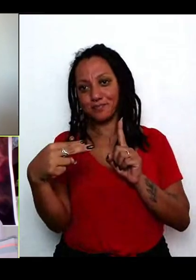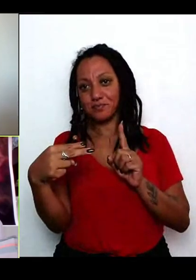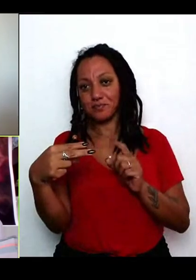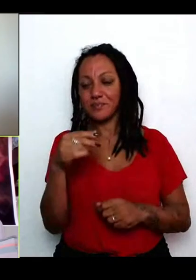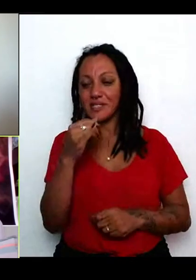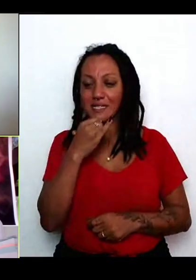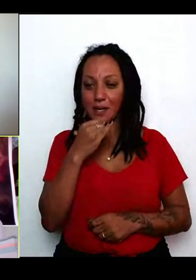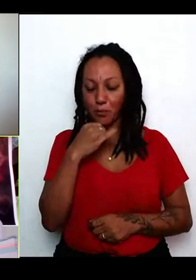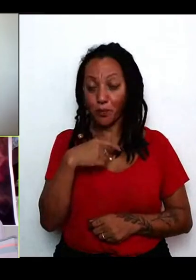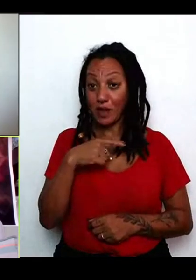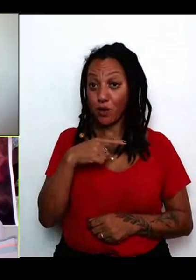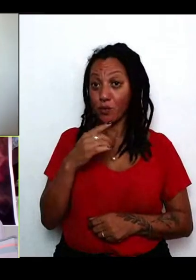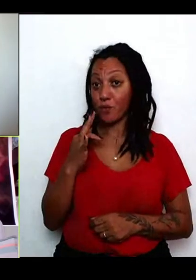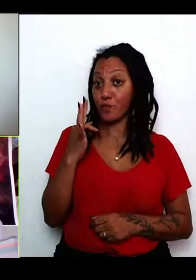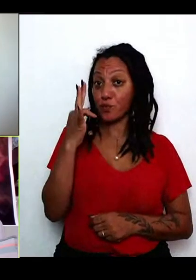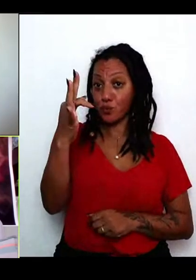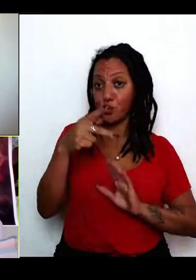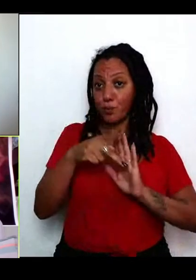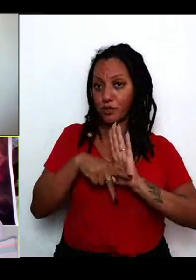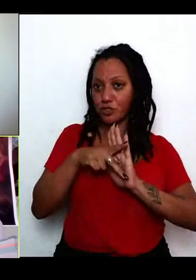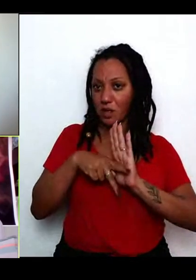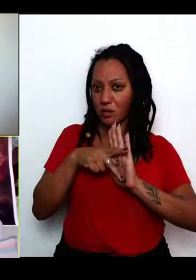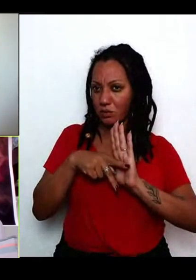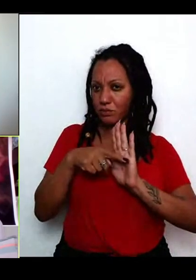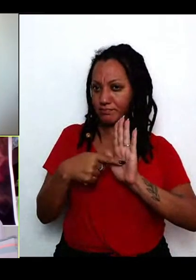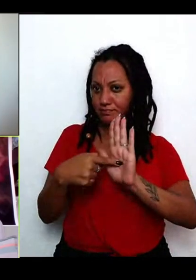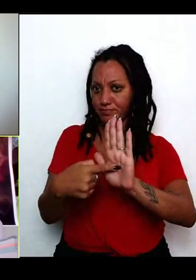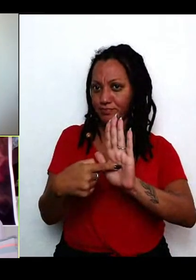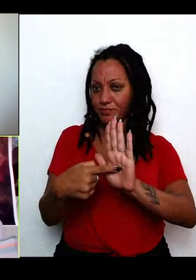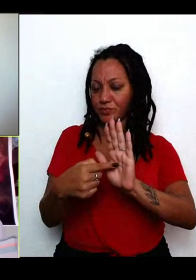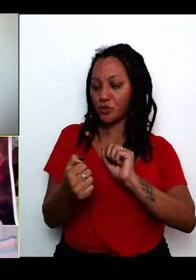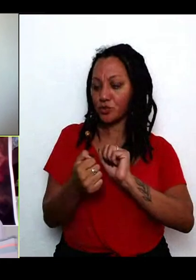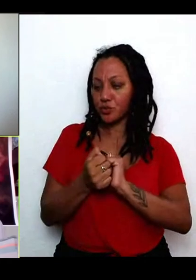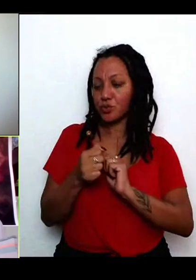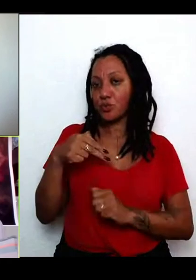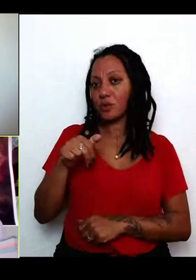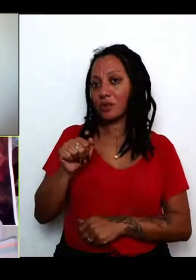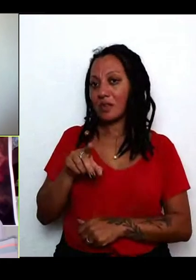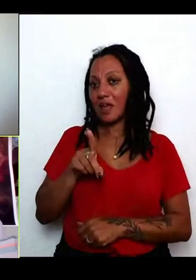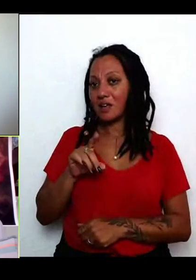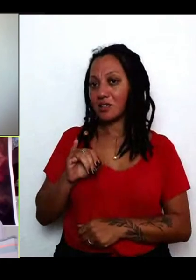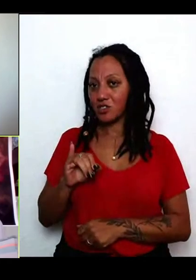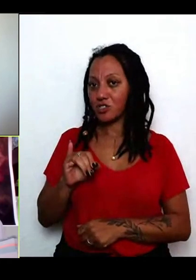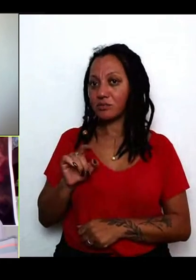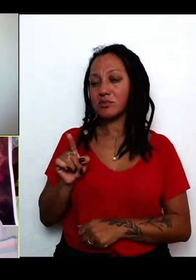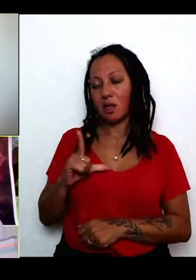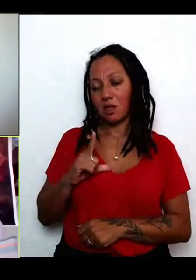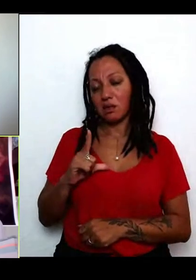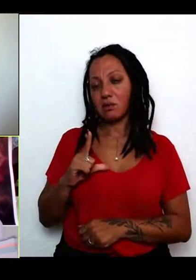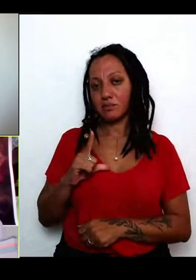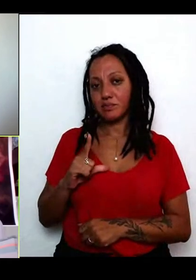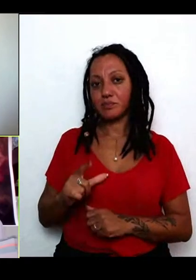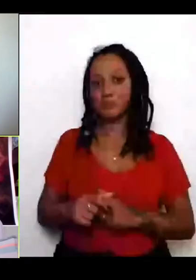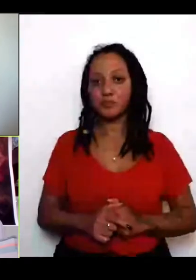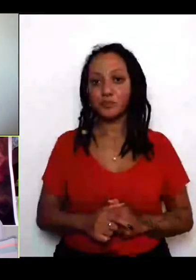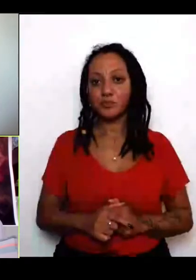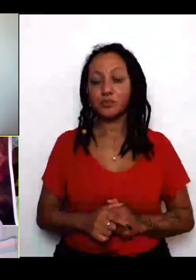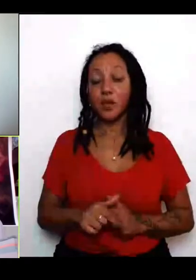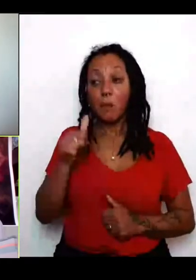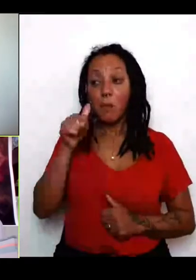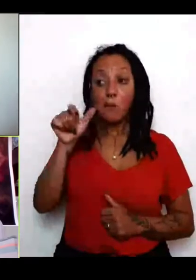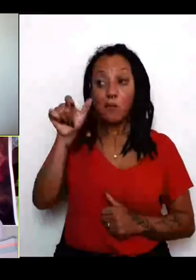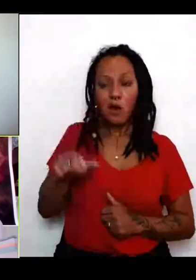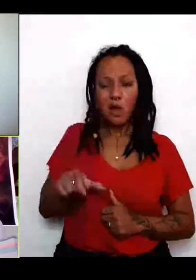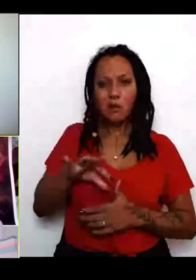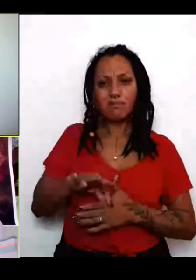one of the founders of Riot who's an incredible activist as I'm sure you know when I was reading her book